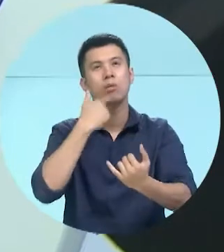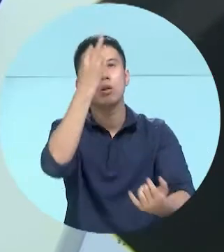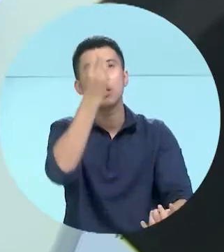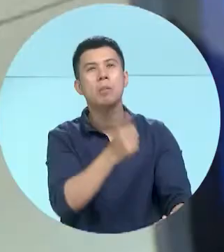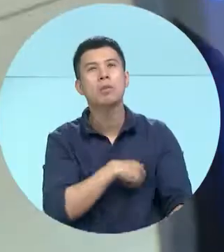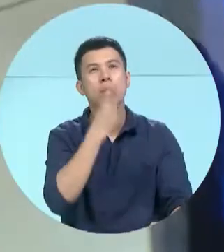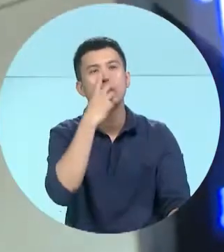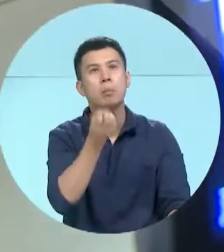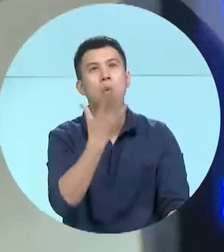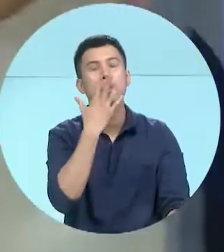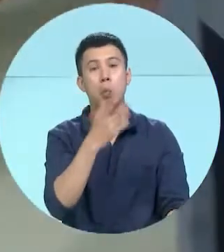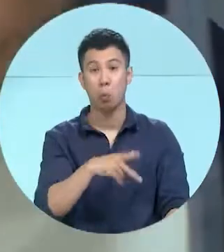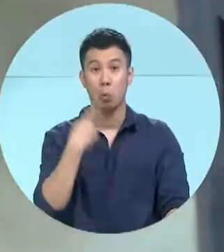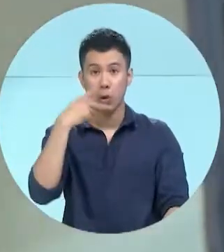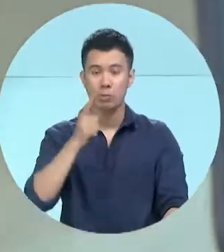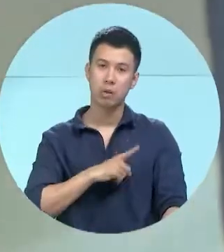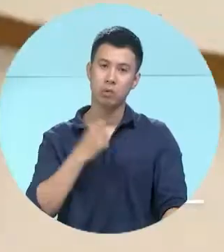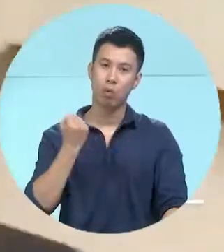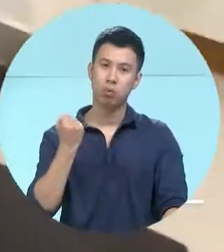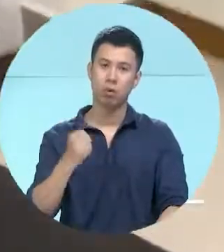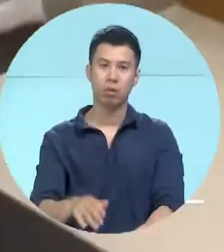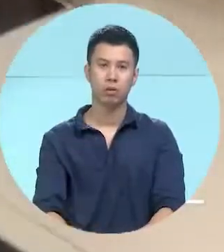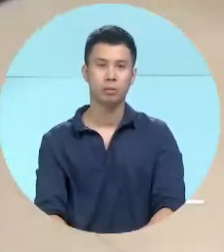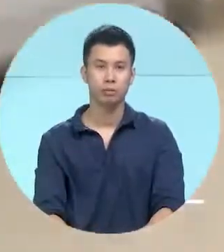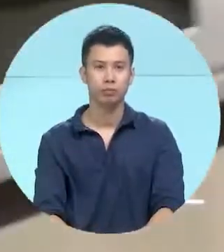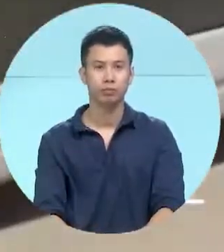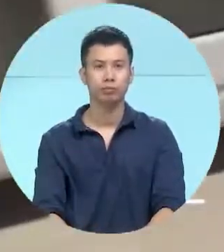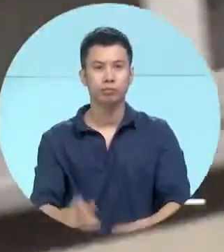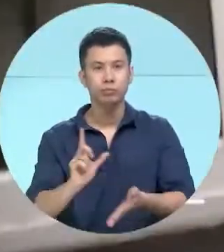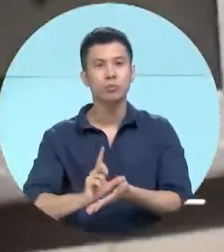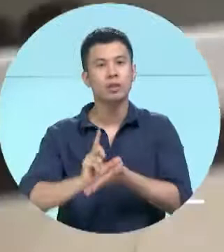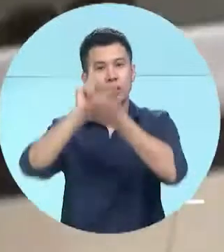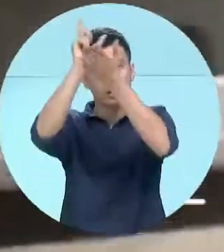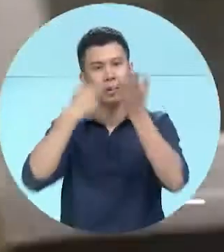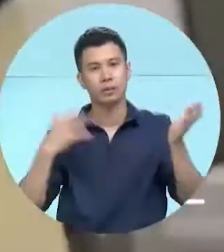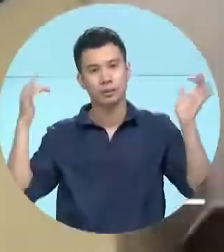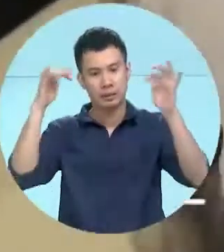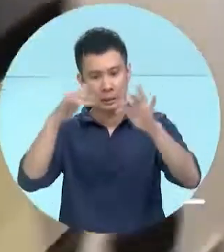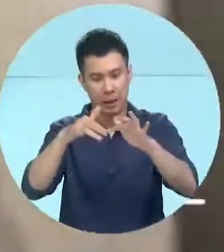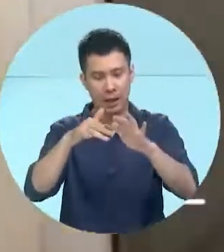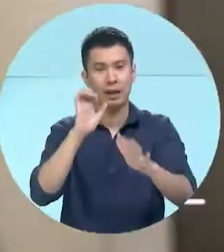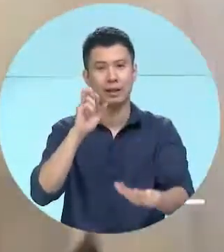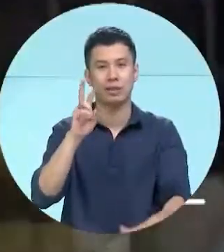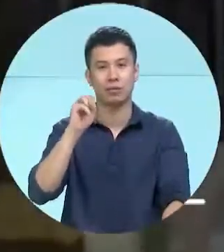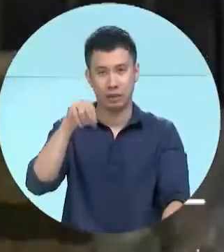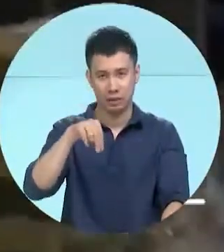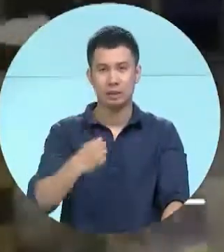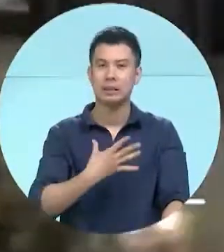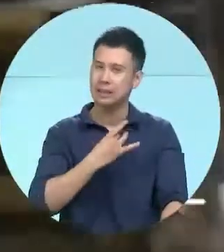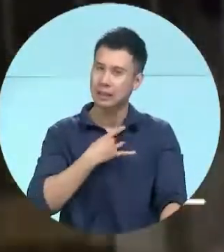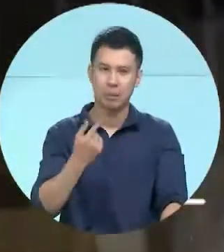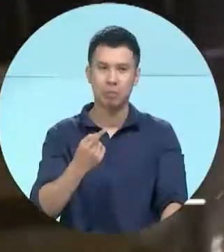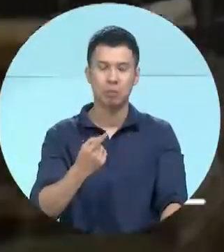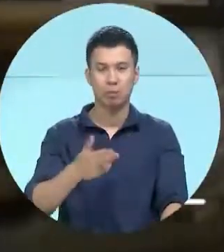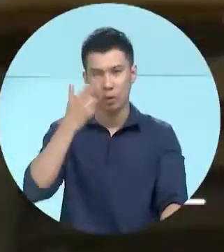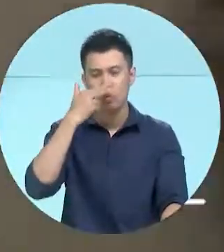movie. Yeah. The other important thing, he's always with his sisters and brothers. They'll come at Christmas time, so